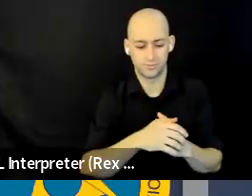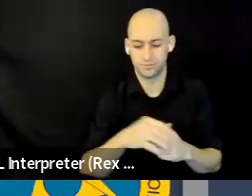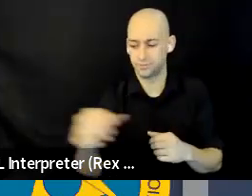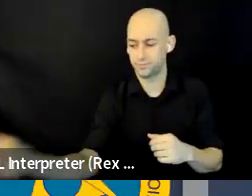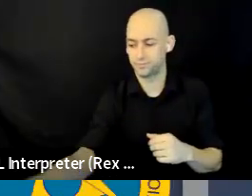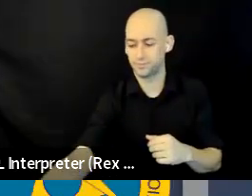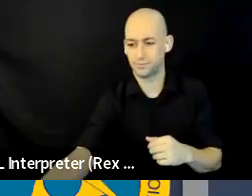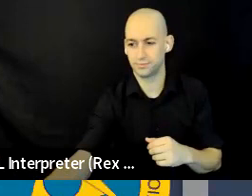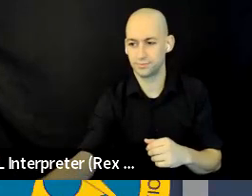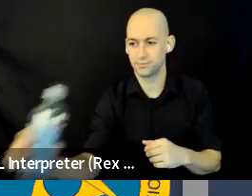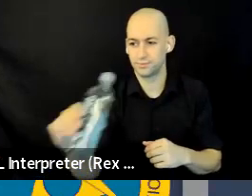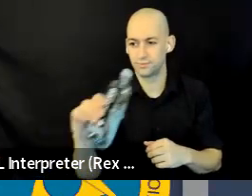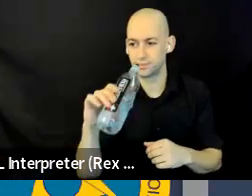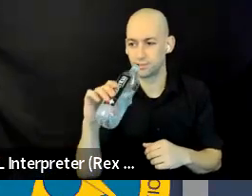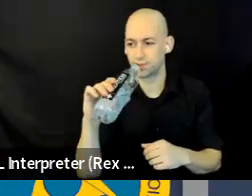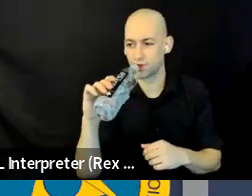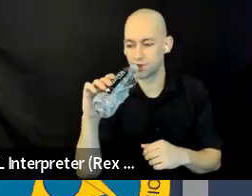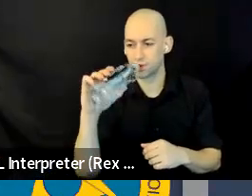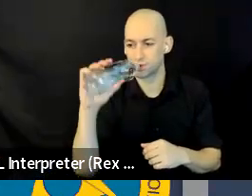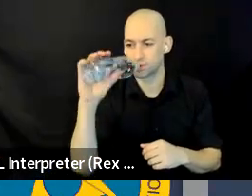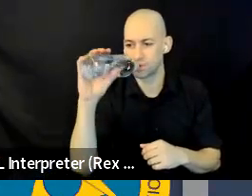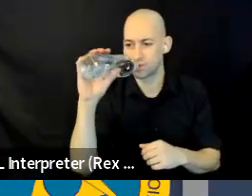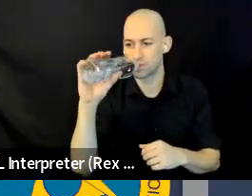Next up is Kenneth Cow.